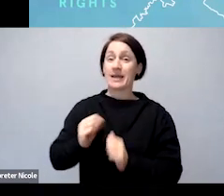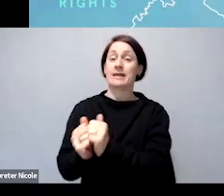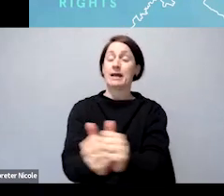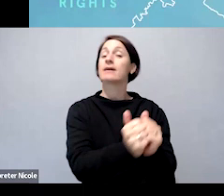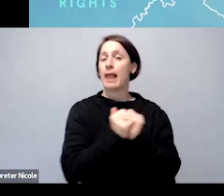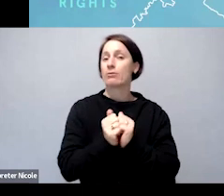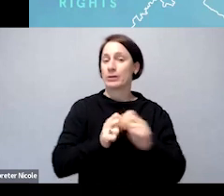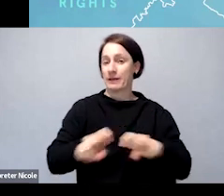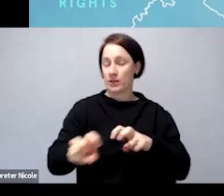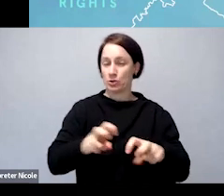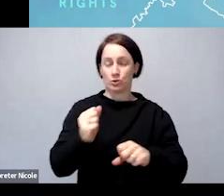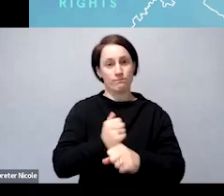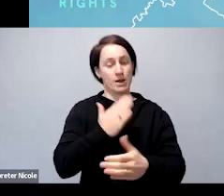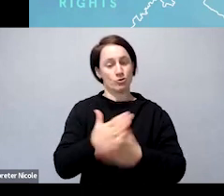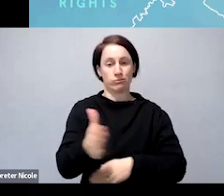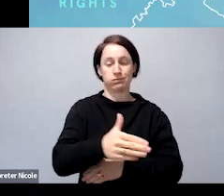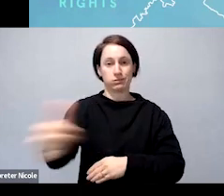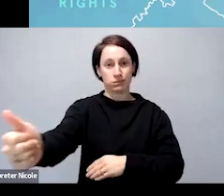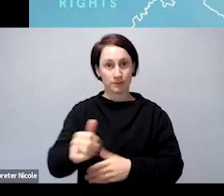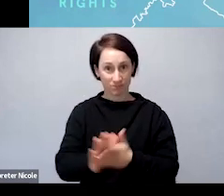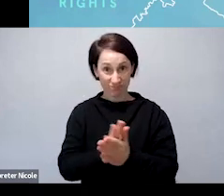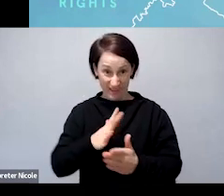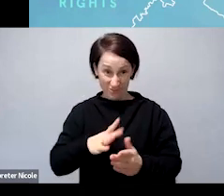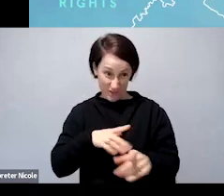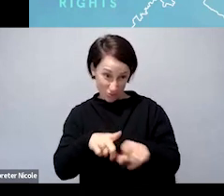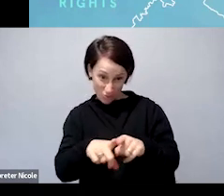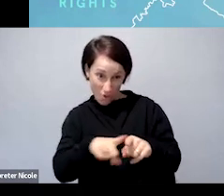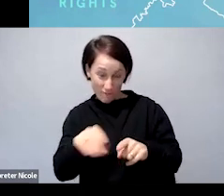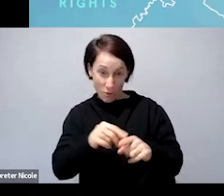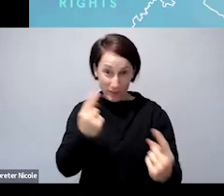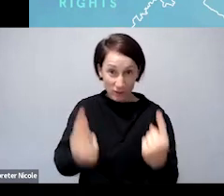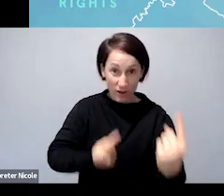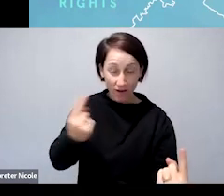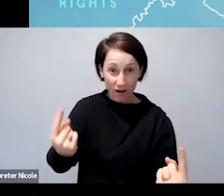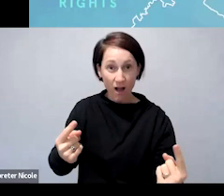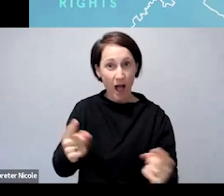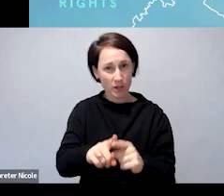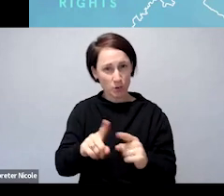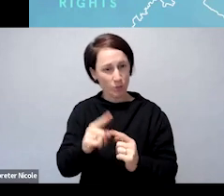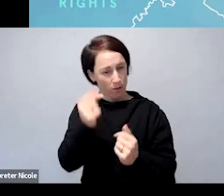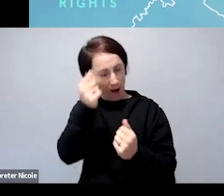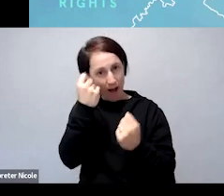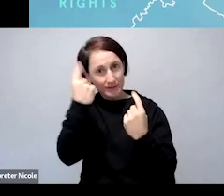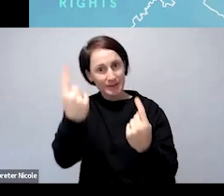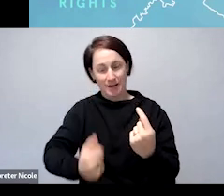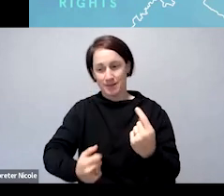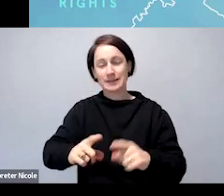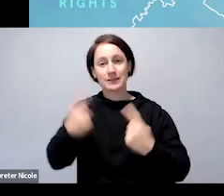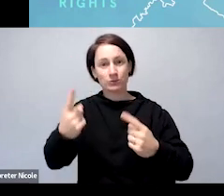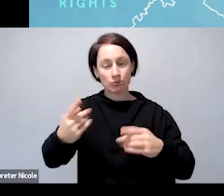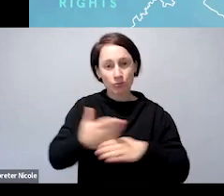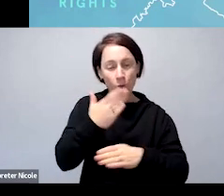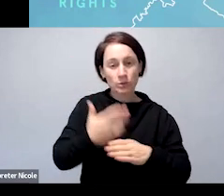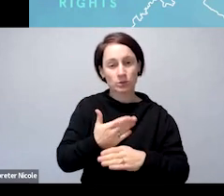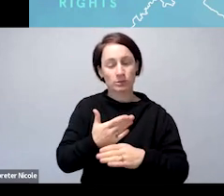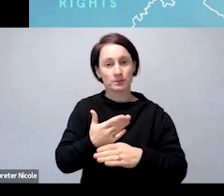work effectively. So that means we all need to learn and figure out how we're going to define and refine our roles in relation to